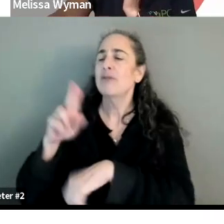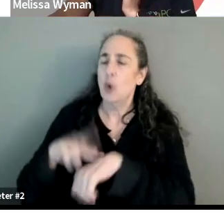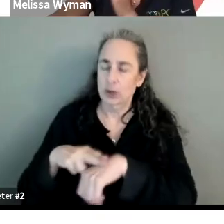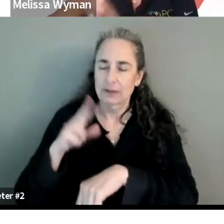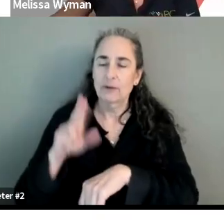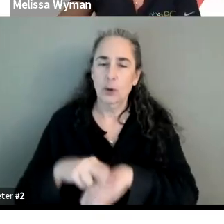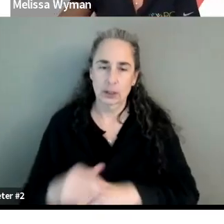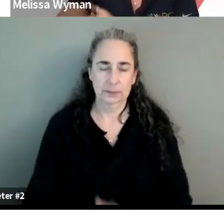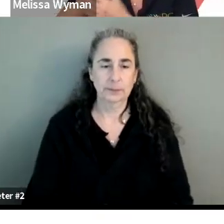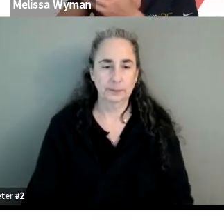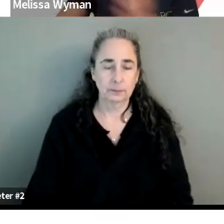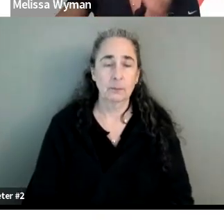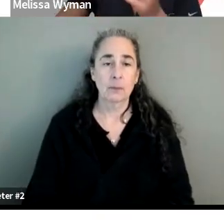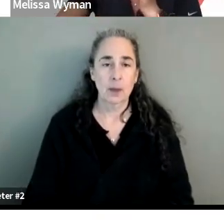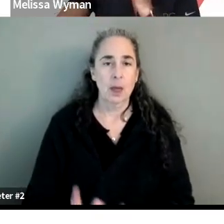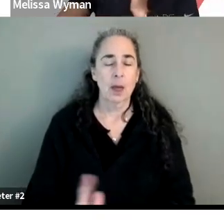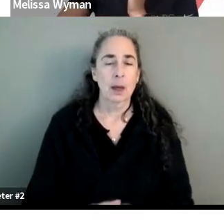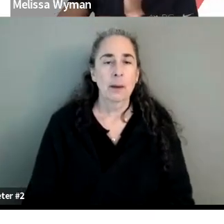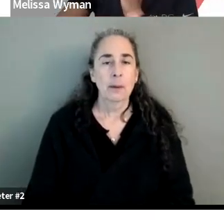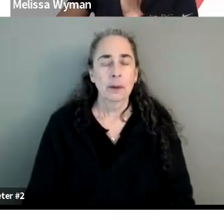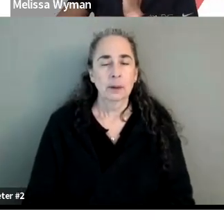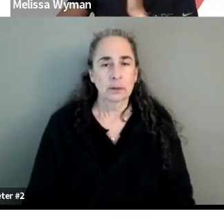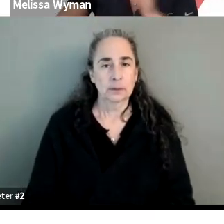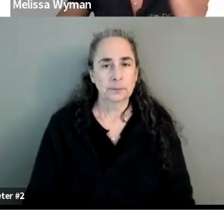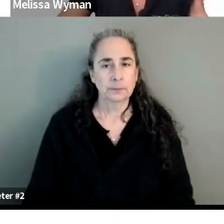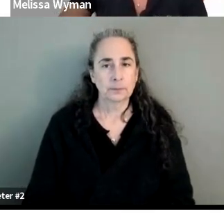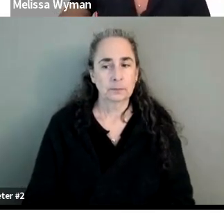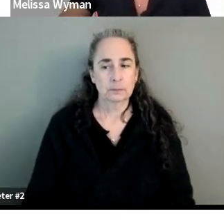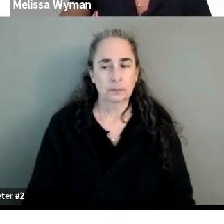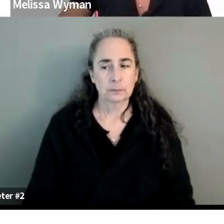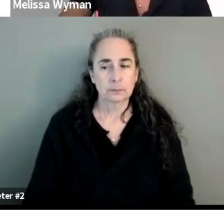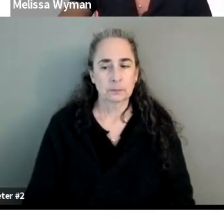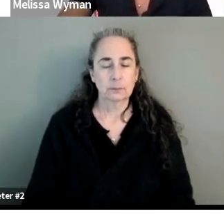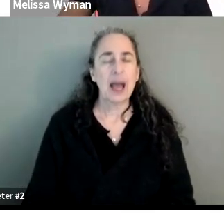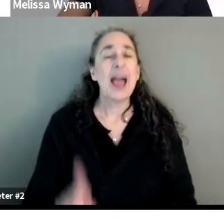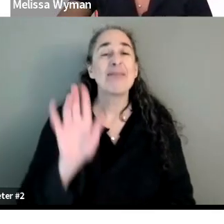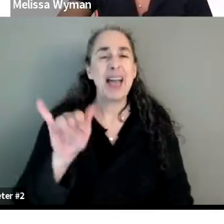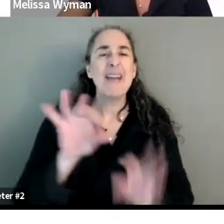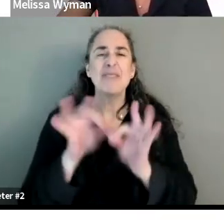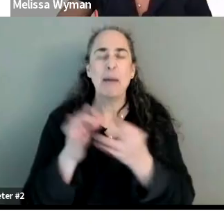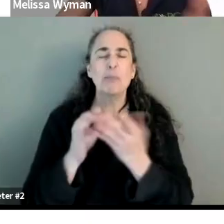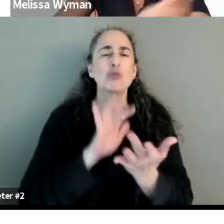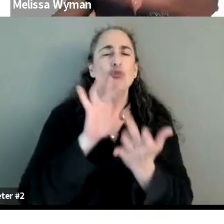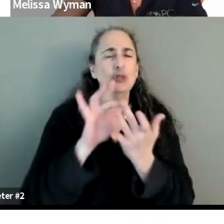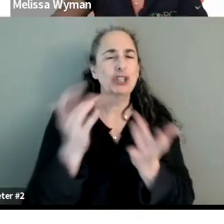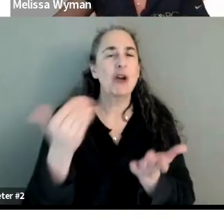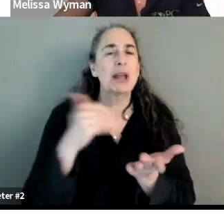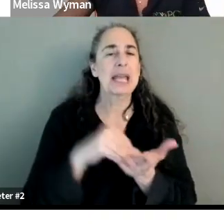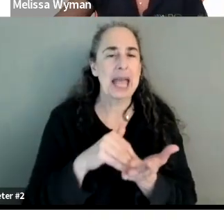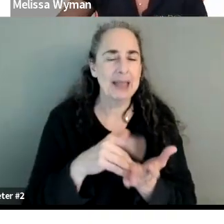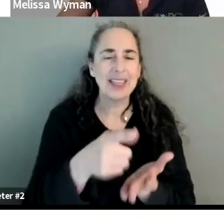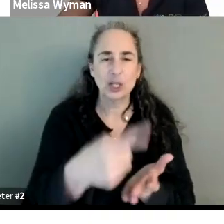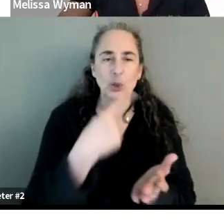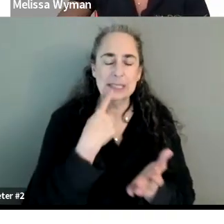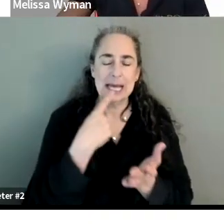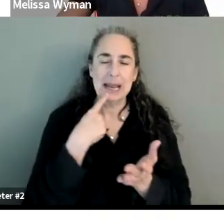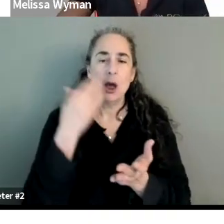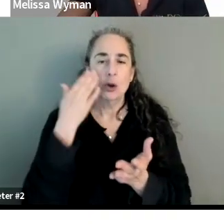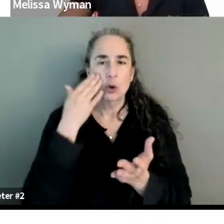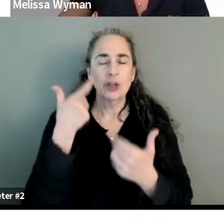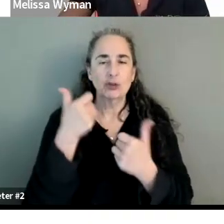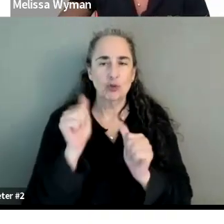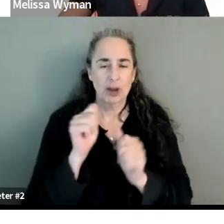course. But yeah, I would definitely have that, family maybe reach out again, because as you were saying, I know that they